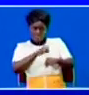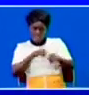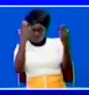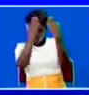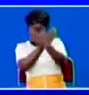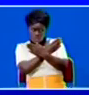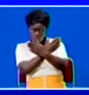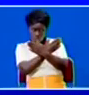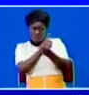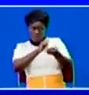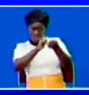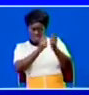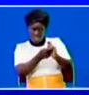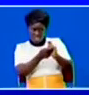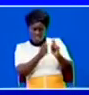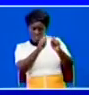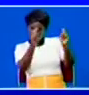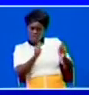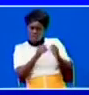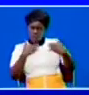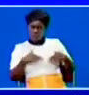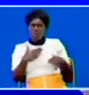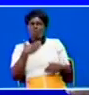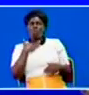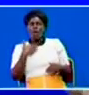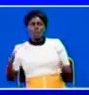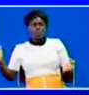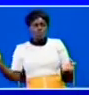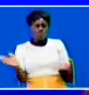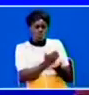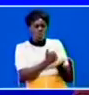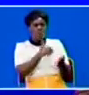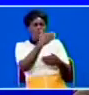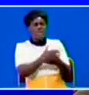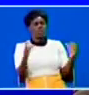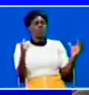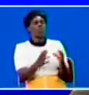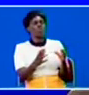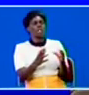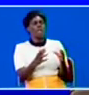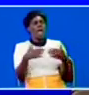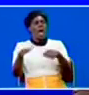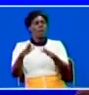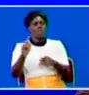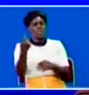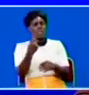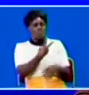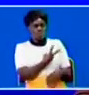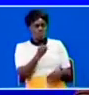looking, turn into ugly-faced tribalists seeking to wipe the next community off the map of Kenya. The fight